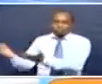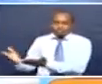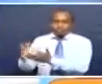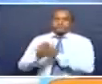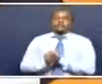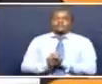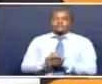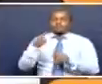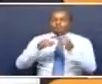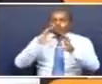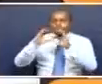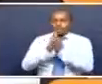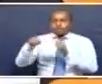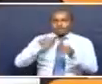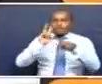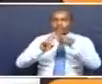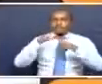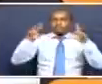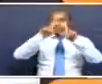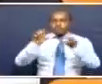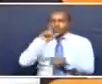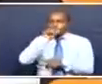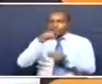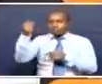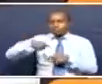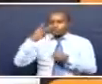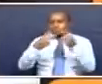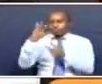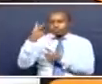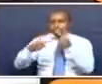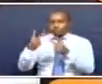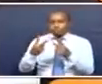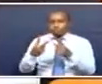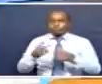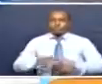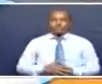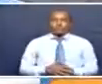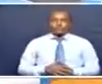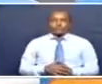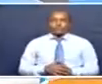County. Keep talking to us. The hashtag is a big question on Twitter. You can text us on 2422. We're back after this break.